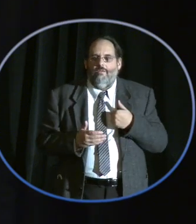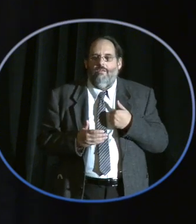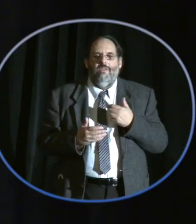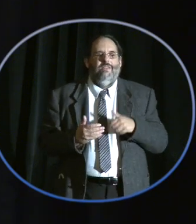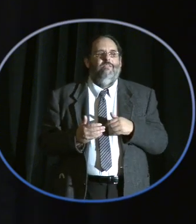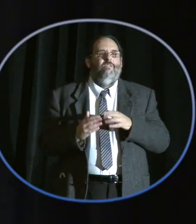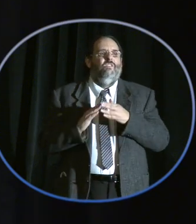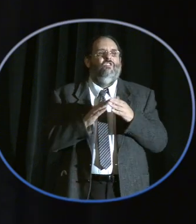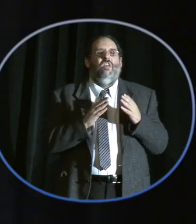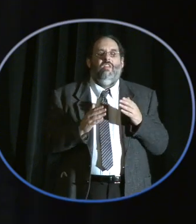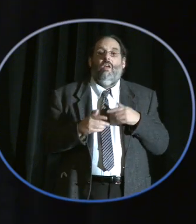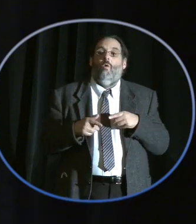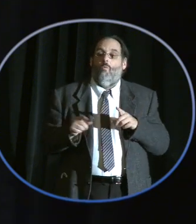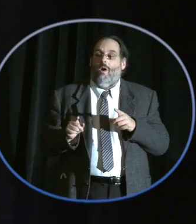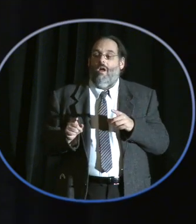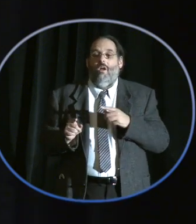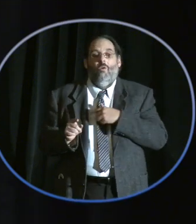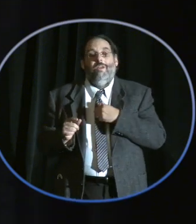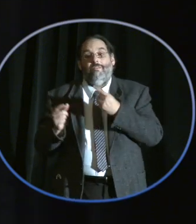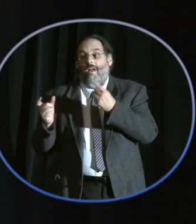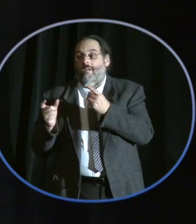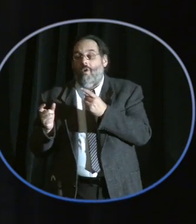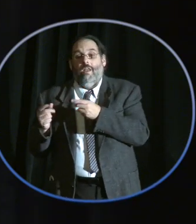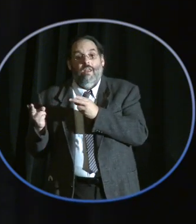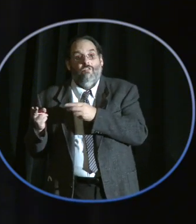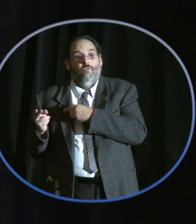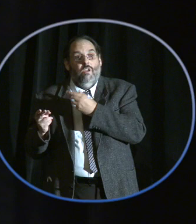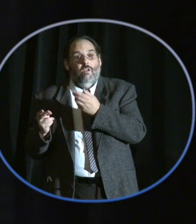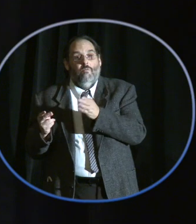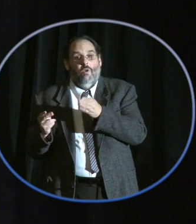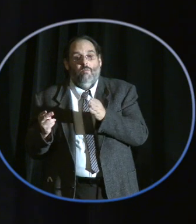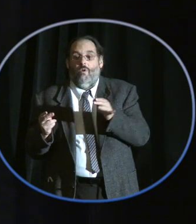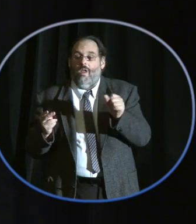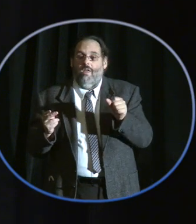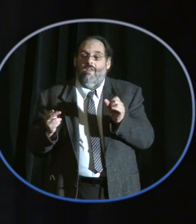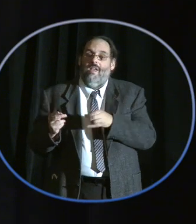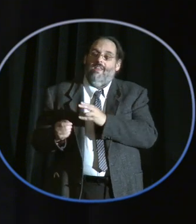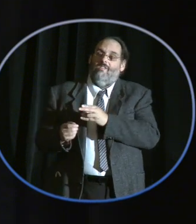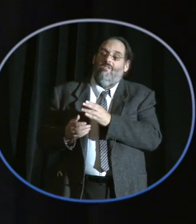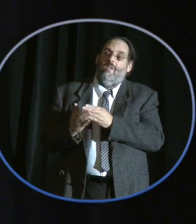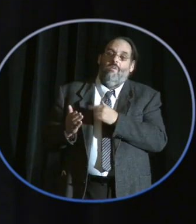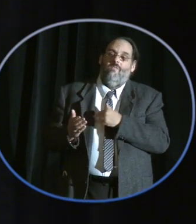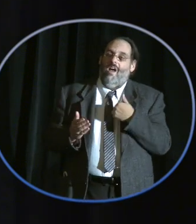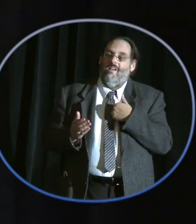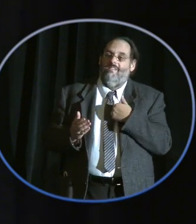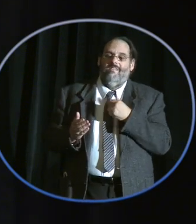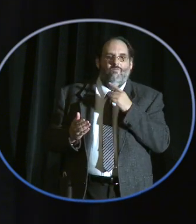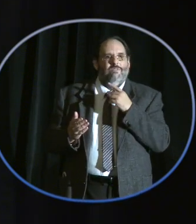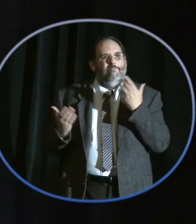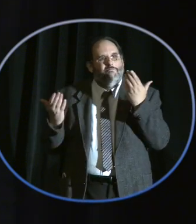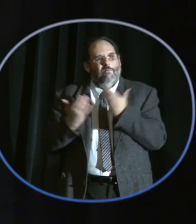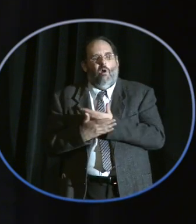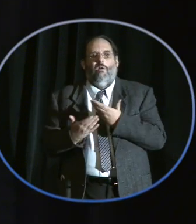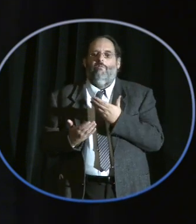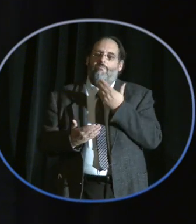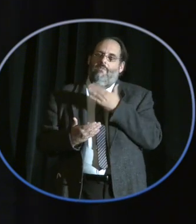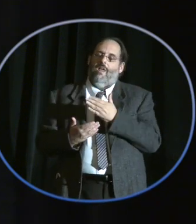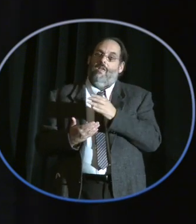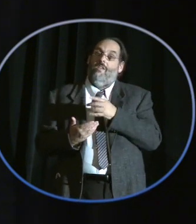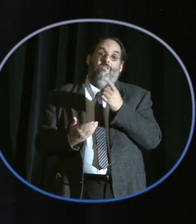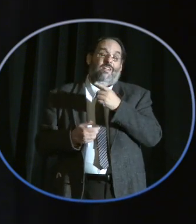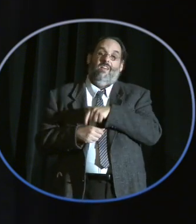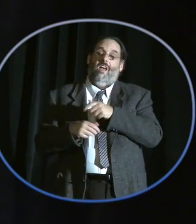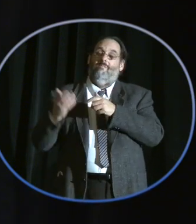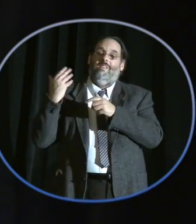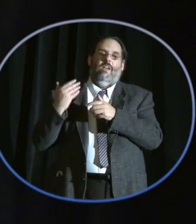a city that, while we celebrate the history of Baltimore, that history for some of us has been so dark. Those days are